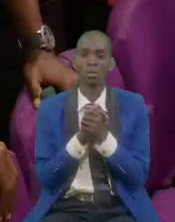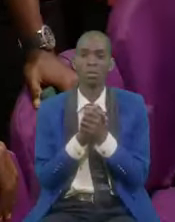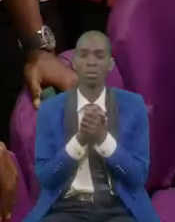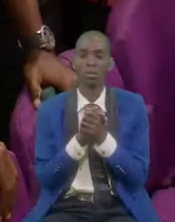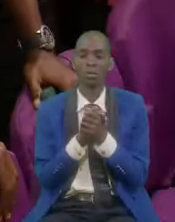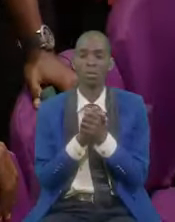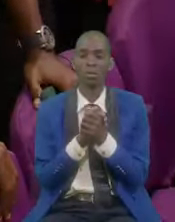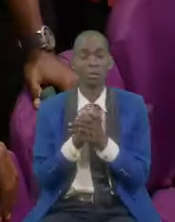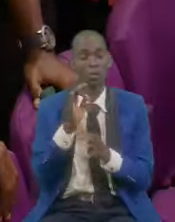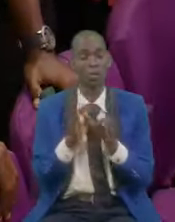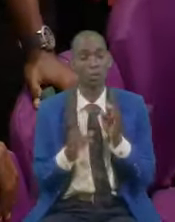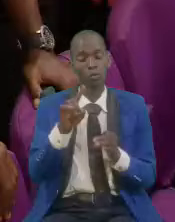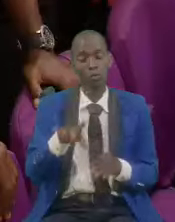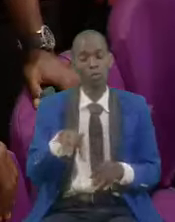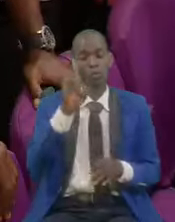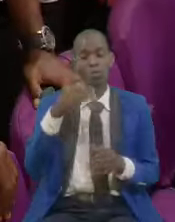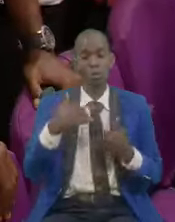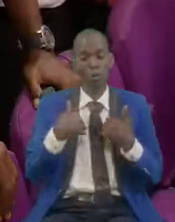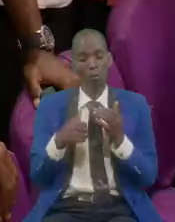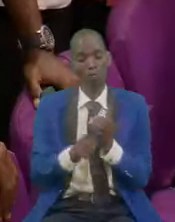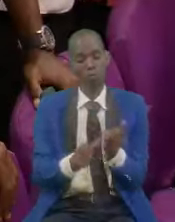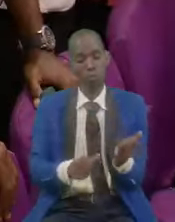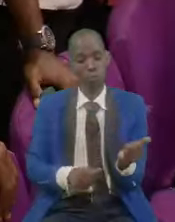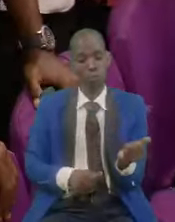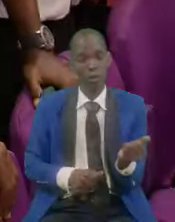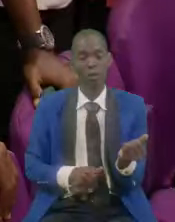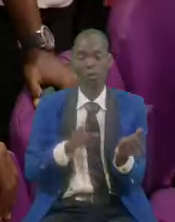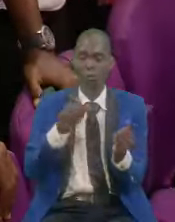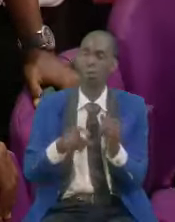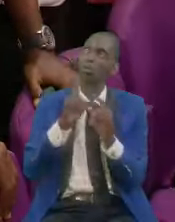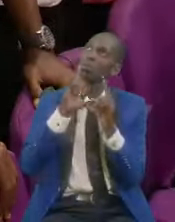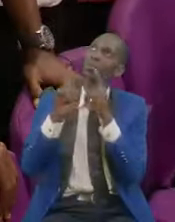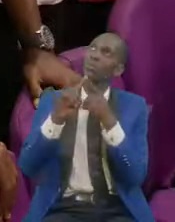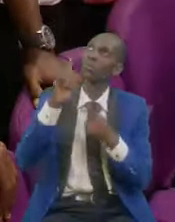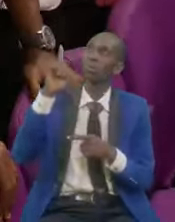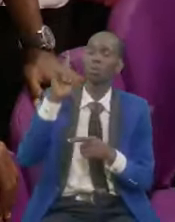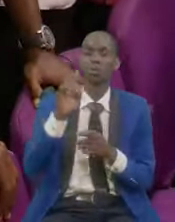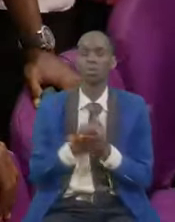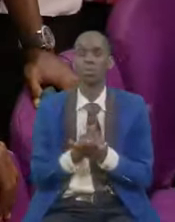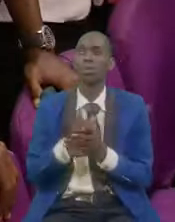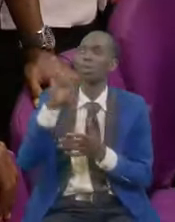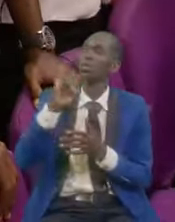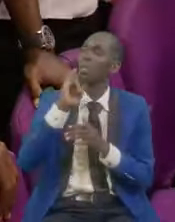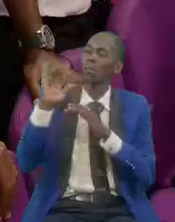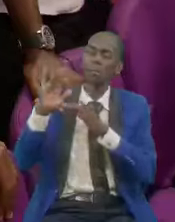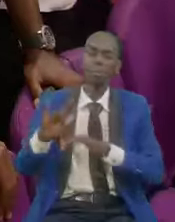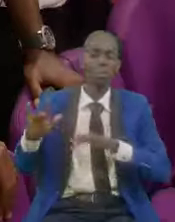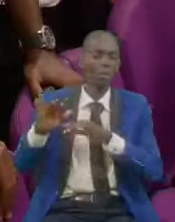if you discover backsliding, talk to Him. Merciful God,